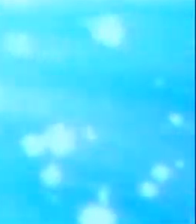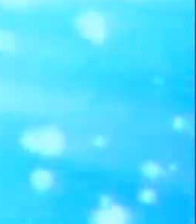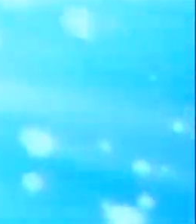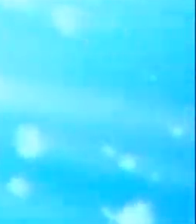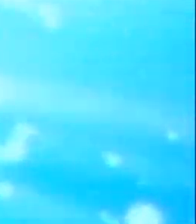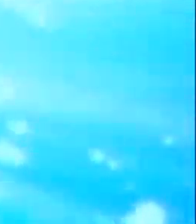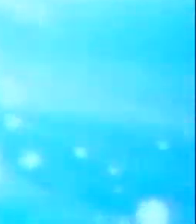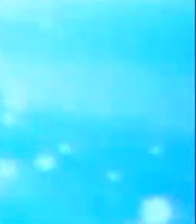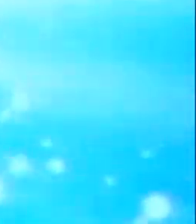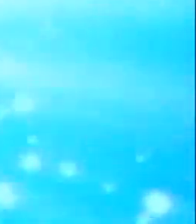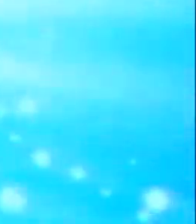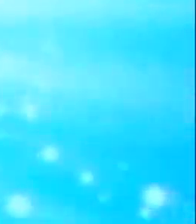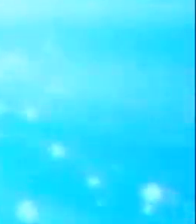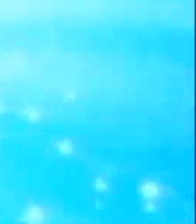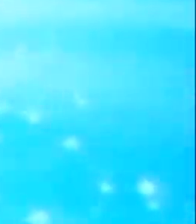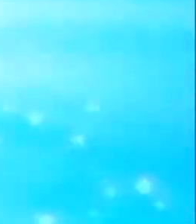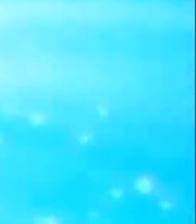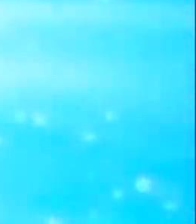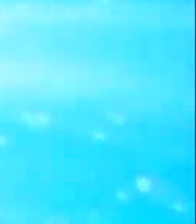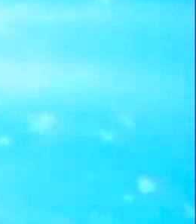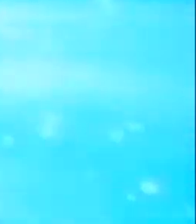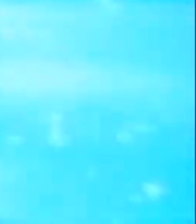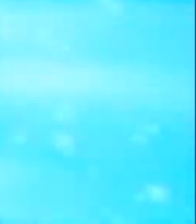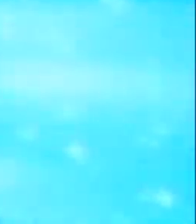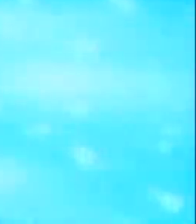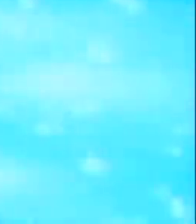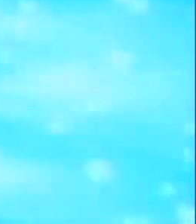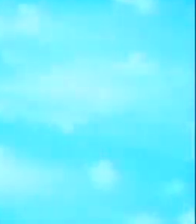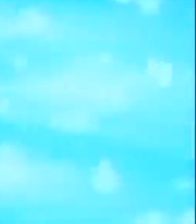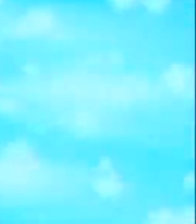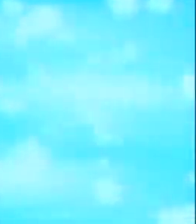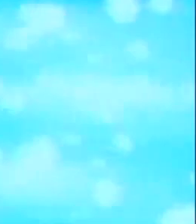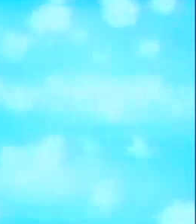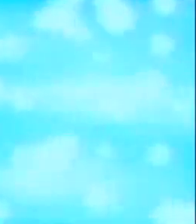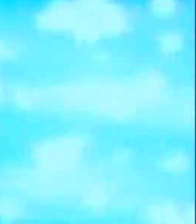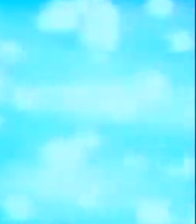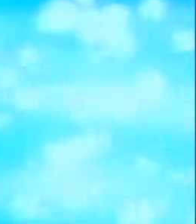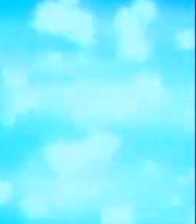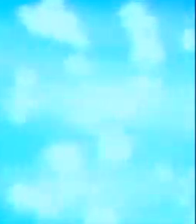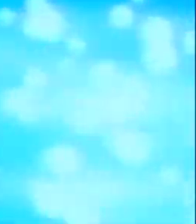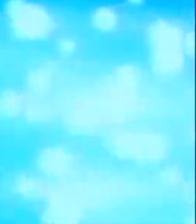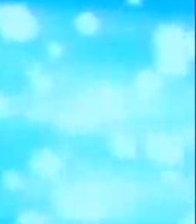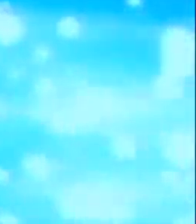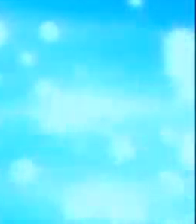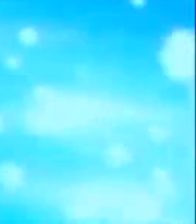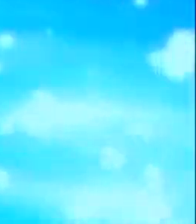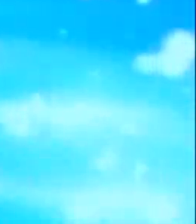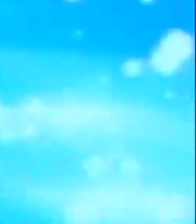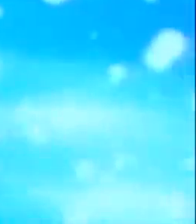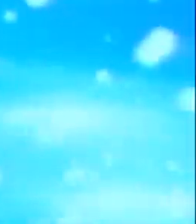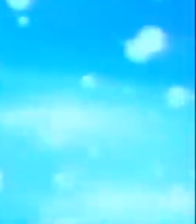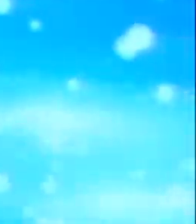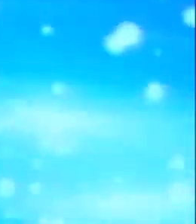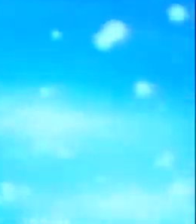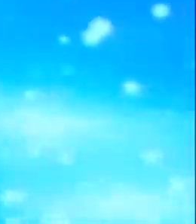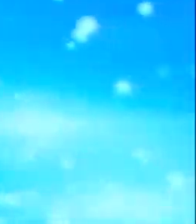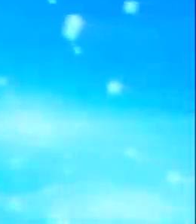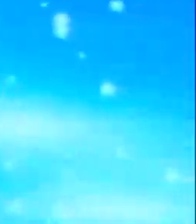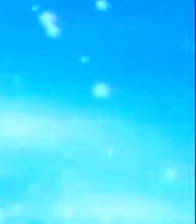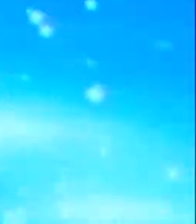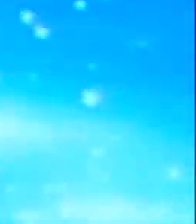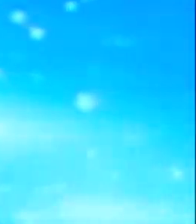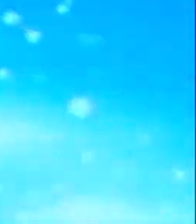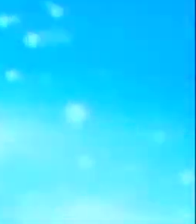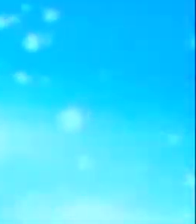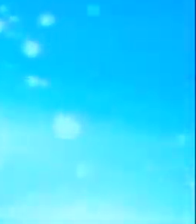yeah. Oh, Lord, thank you for being born. Yeah, yeah, yeah, yeah, yeah, yeah, yeah, yeah, yeah, yeah, yeah,